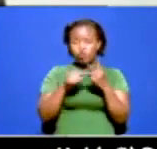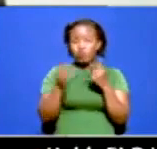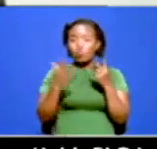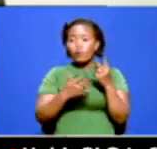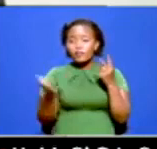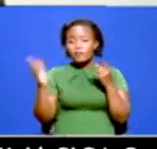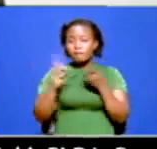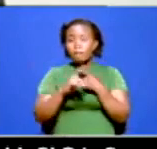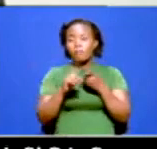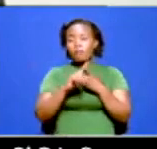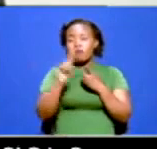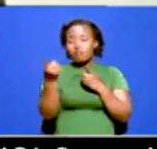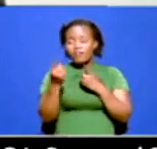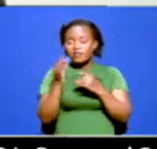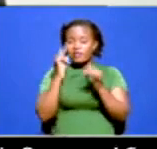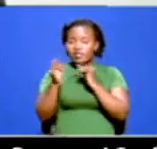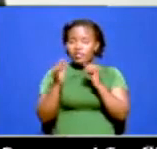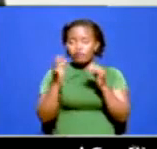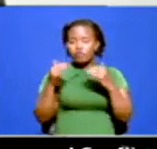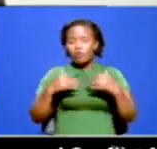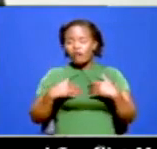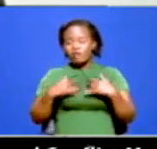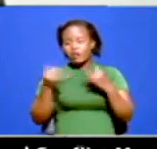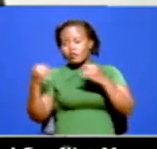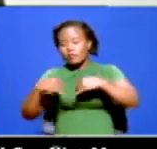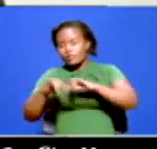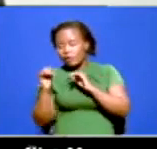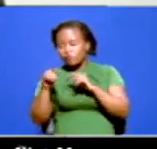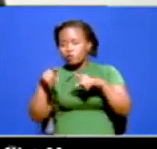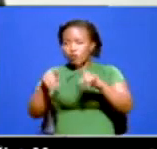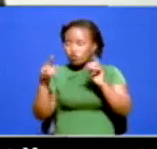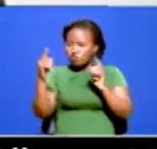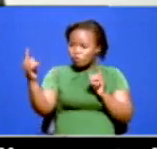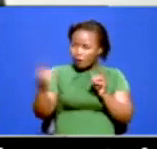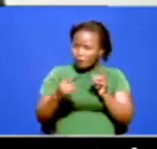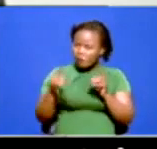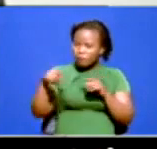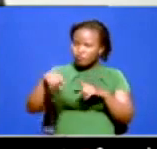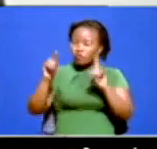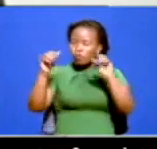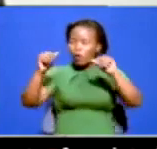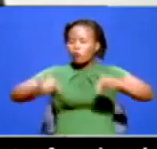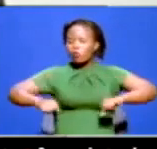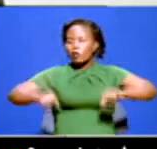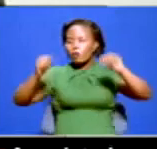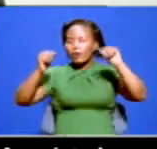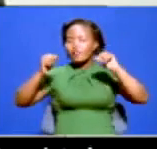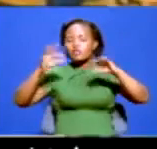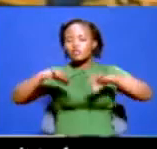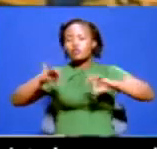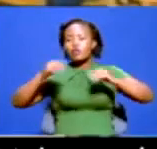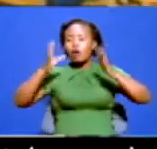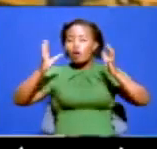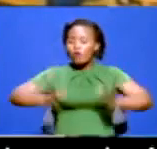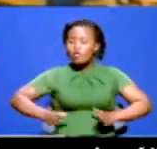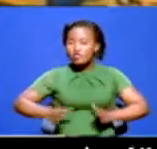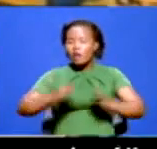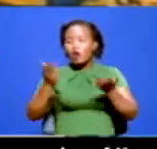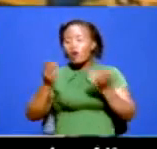through the summary trial. A summary trial, you appear before your commanding officer or any other person who is